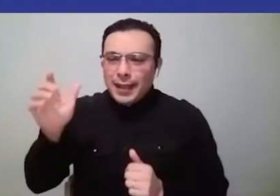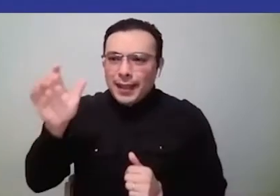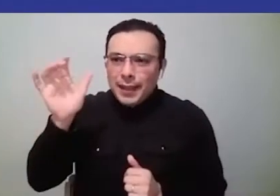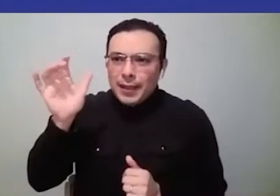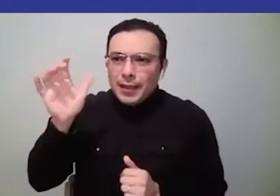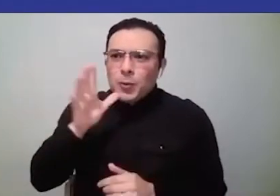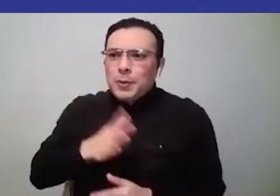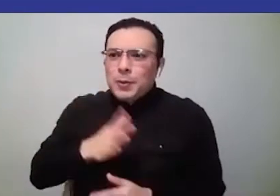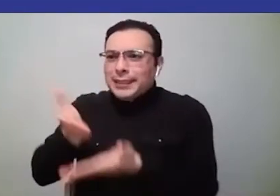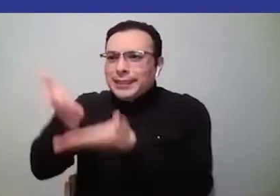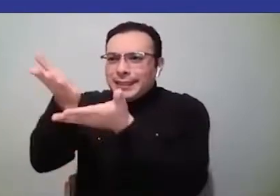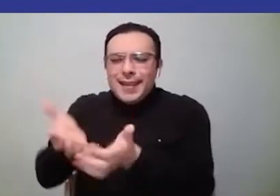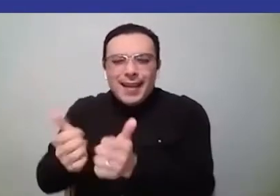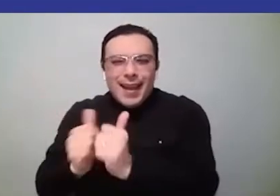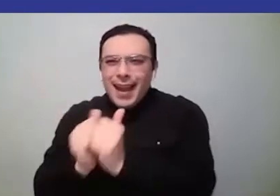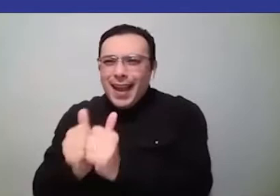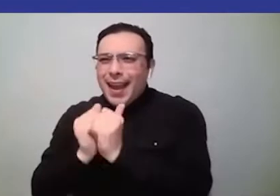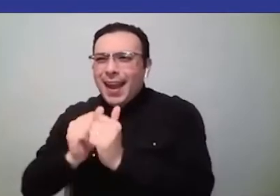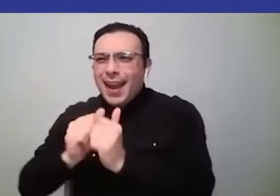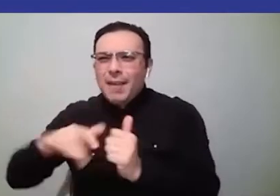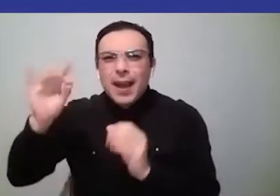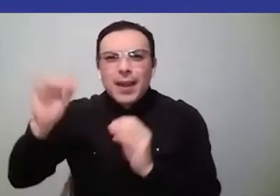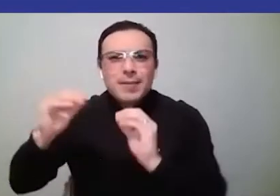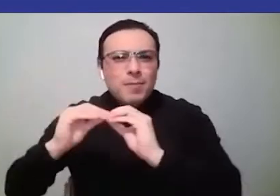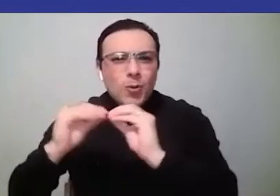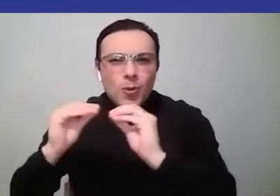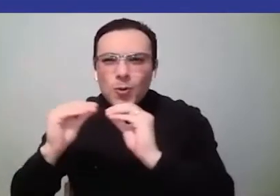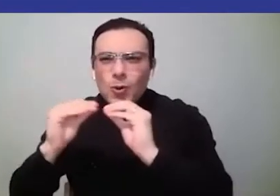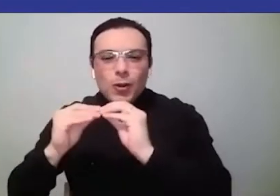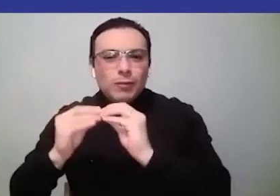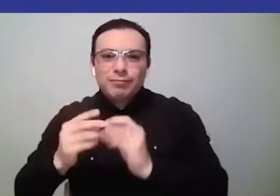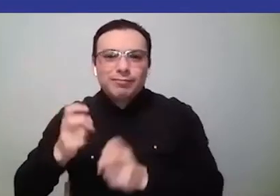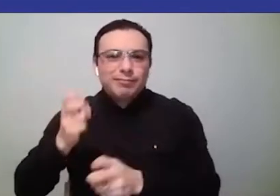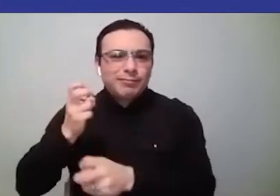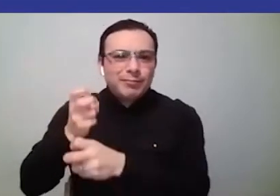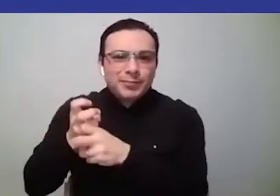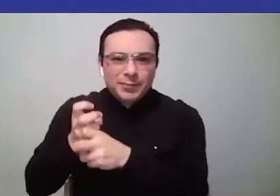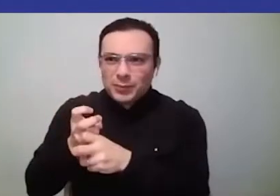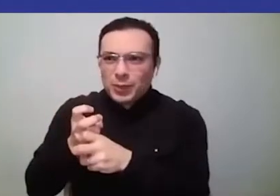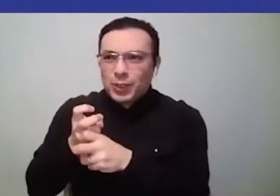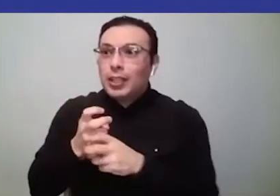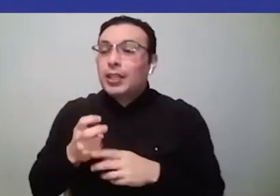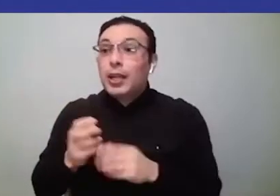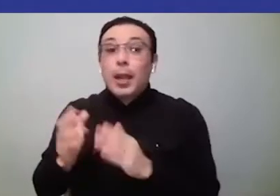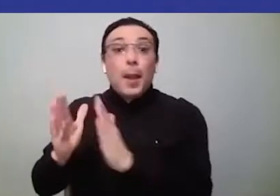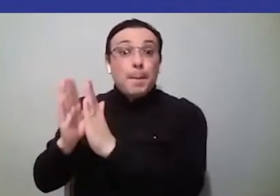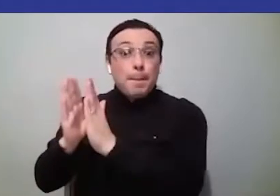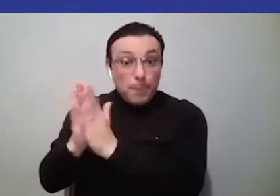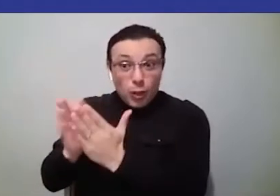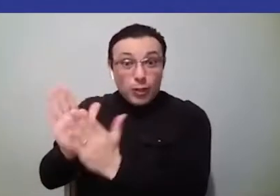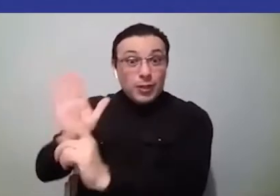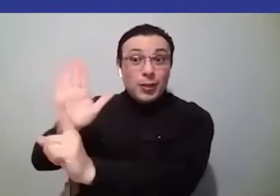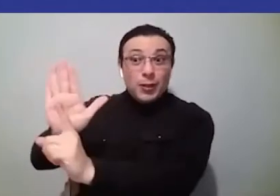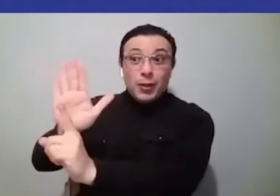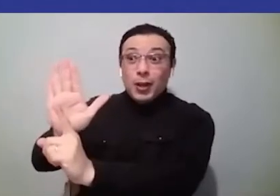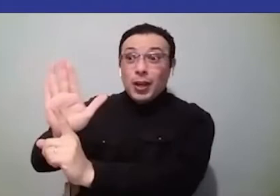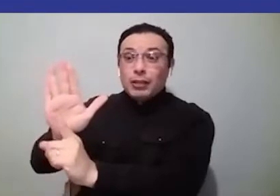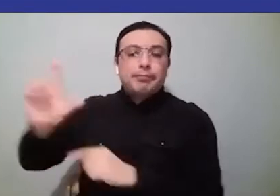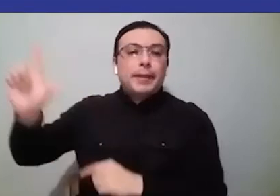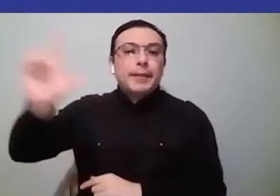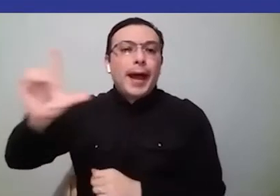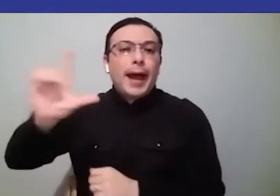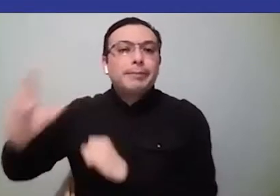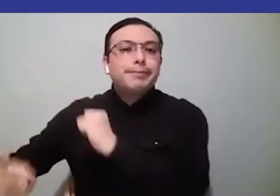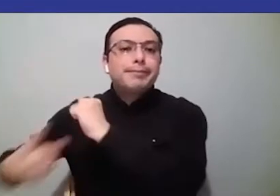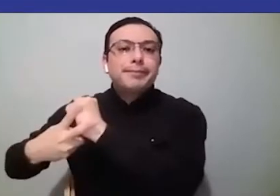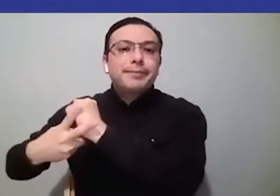And some people who had the chapbook, it's in library collections, but it's just like not easily accessible. This is also